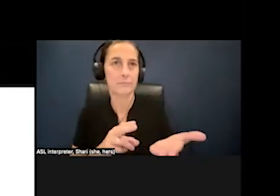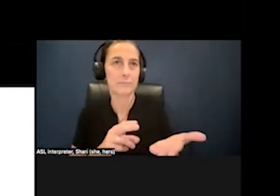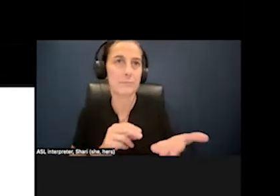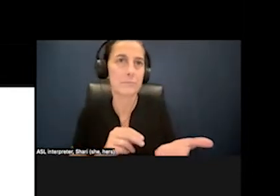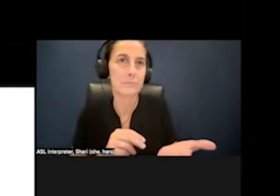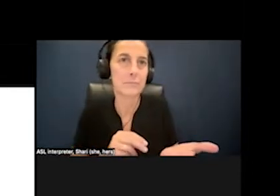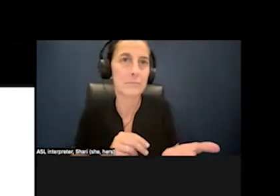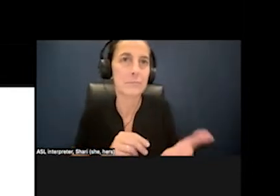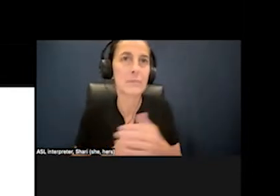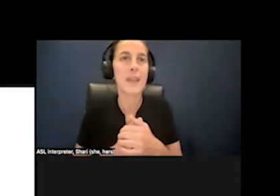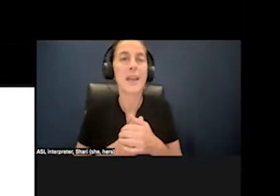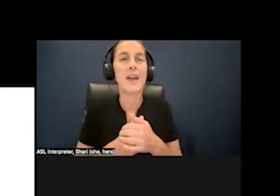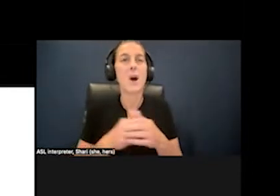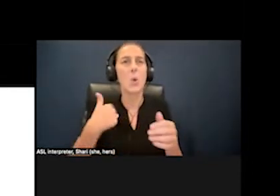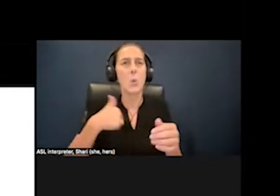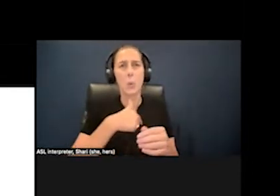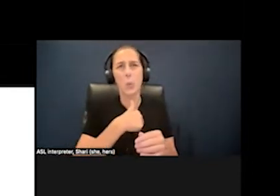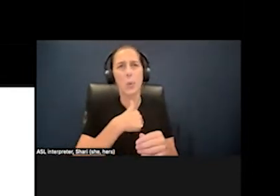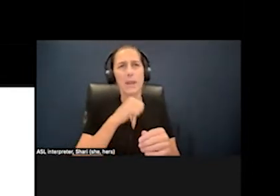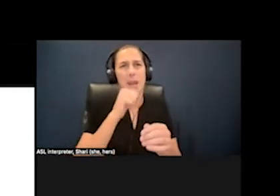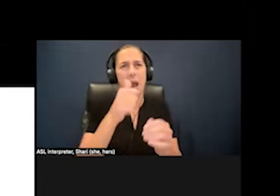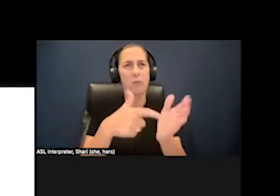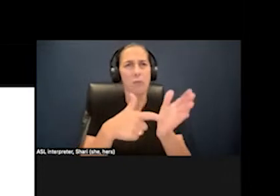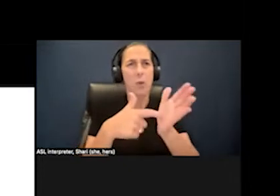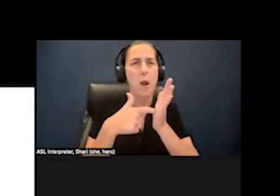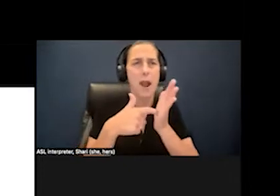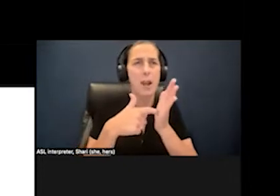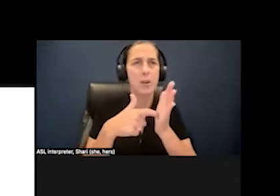trusted doctor and then you get the care you're looking for.